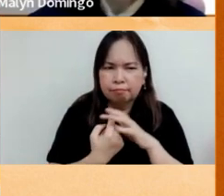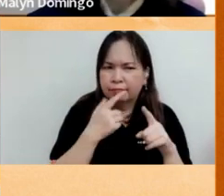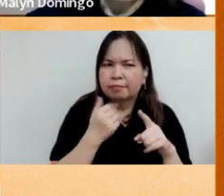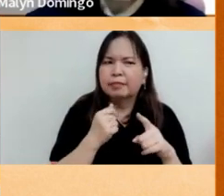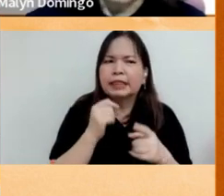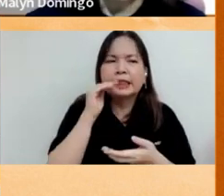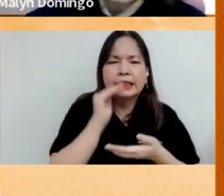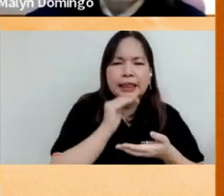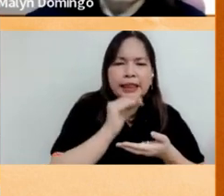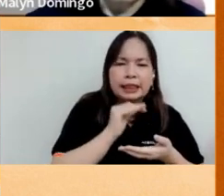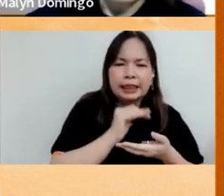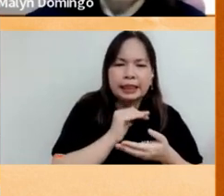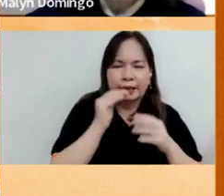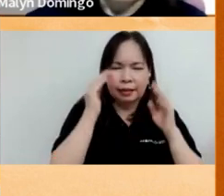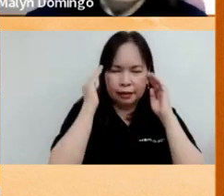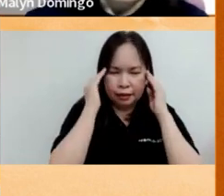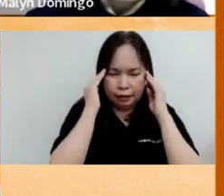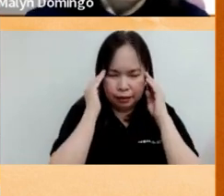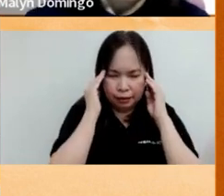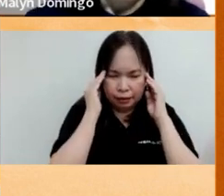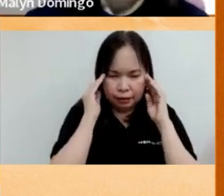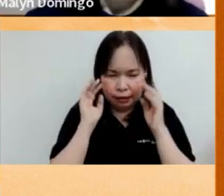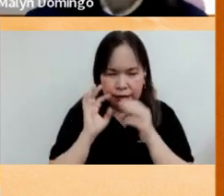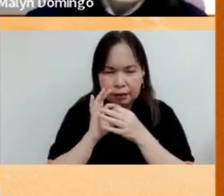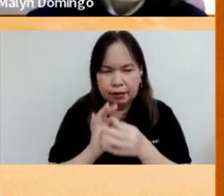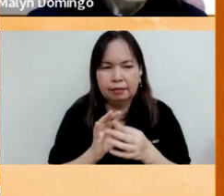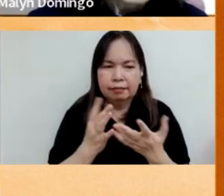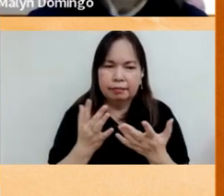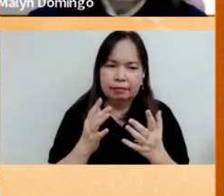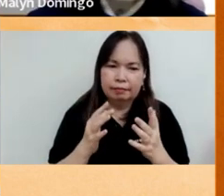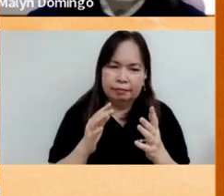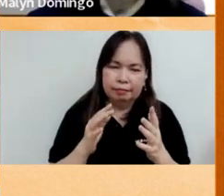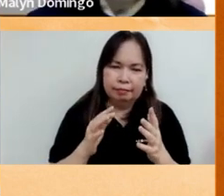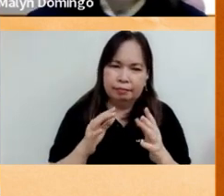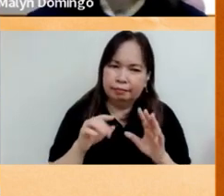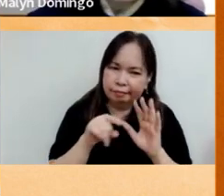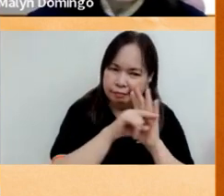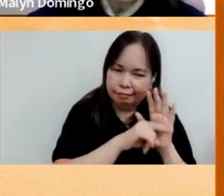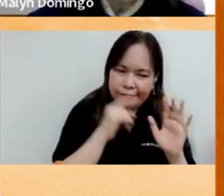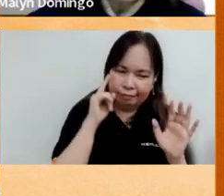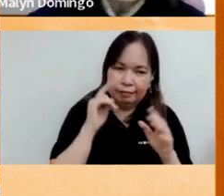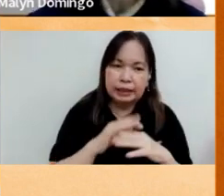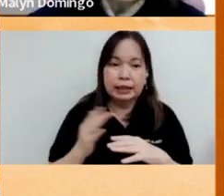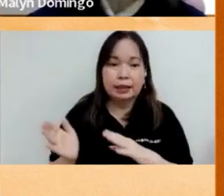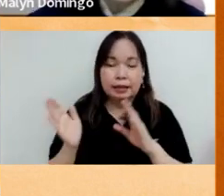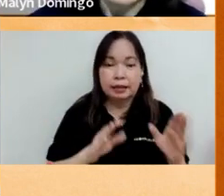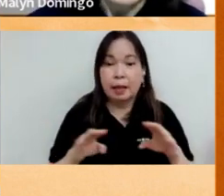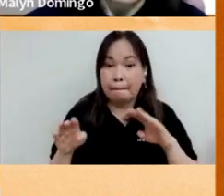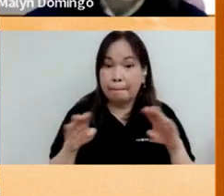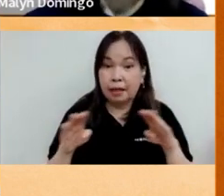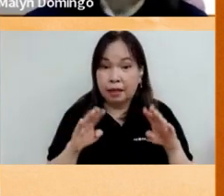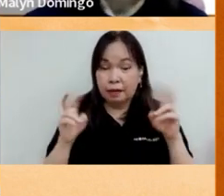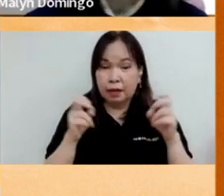the anxiety symptoms. With the behavioral component, patients learn